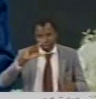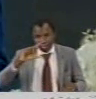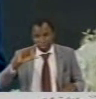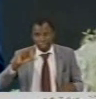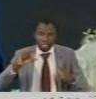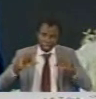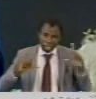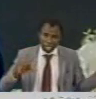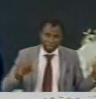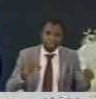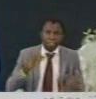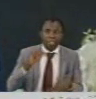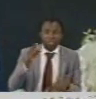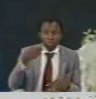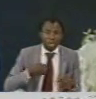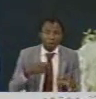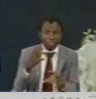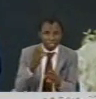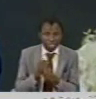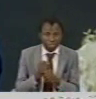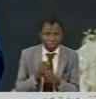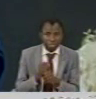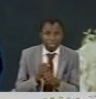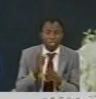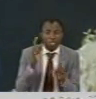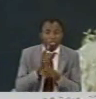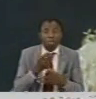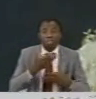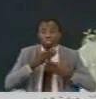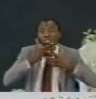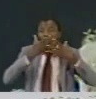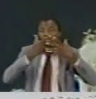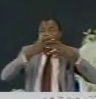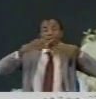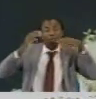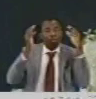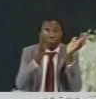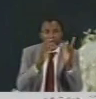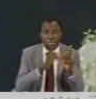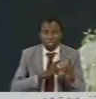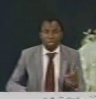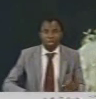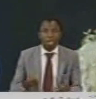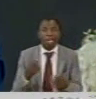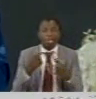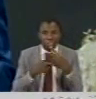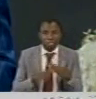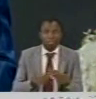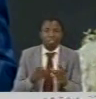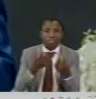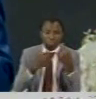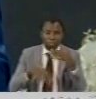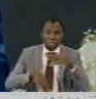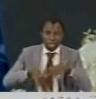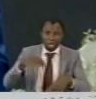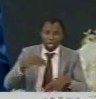have received. Just shout praise the Lord and start coming out. Start coming